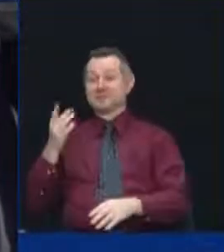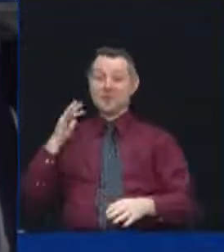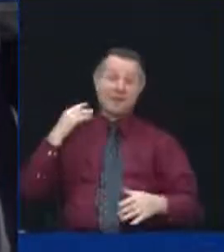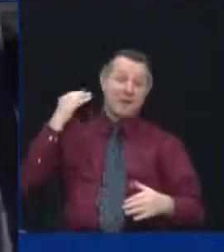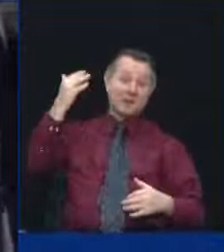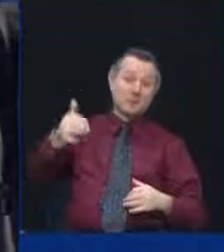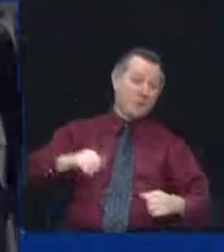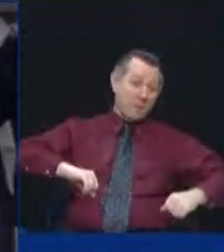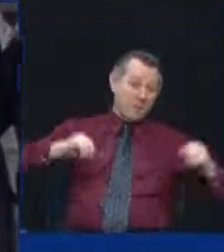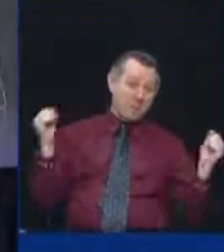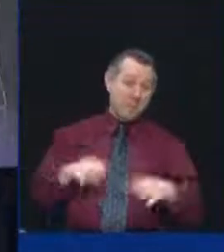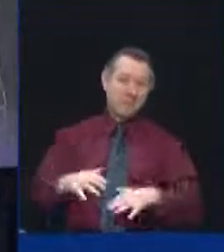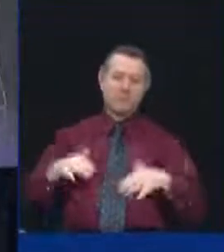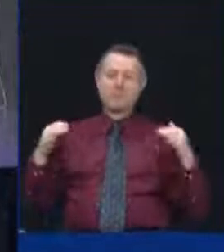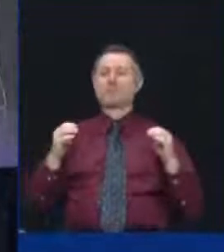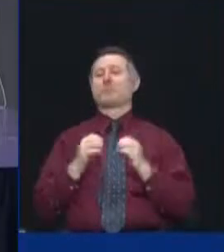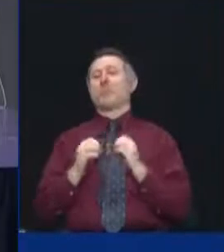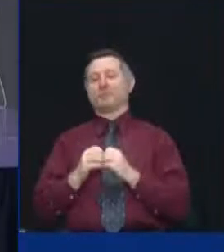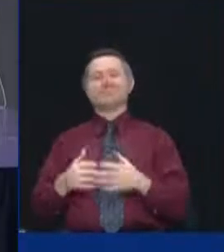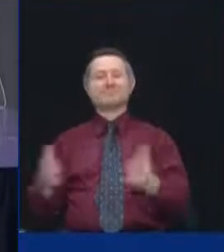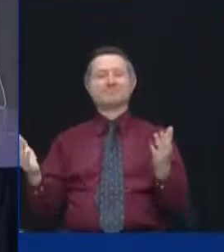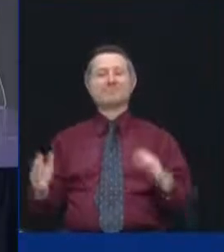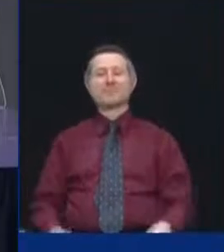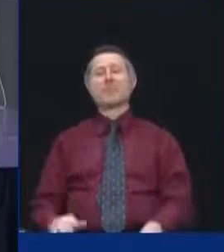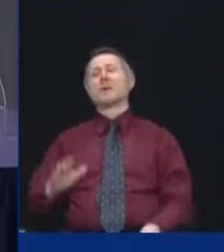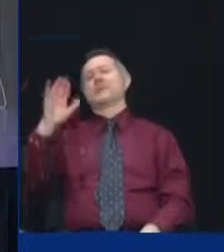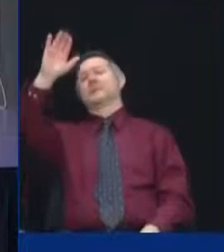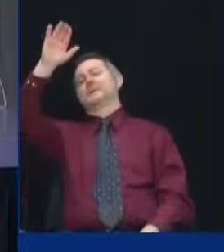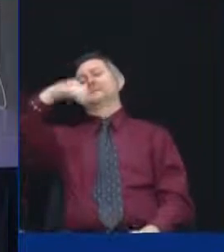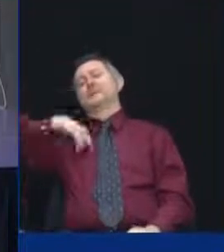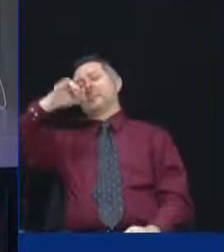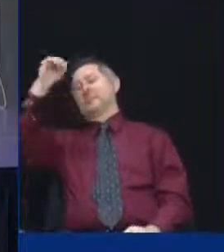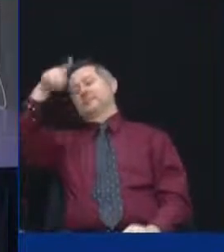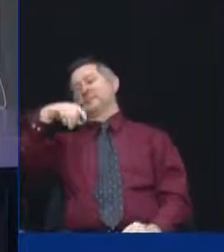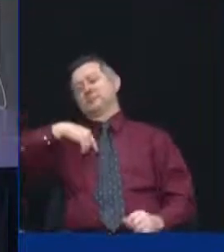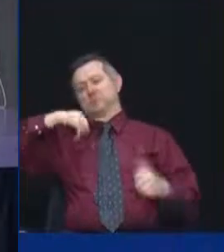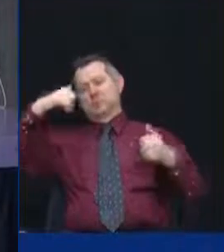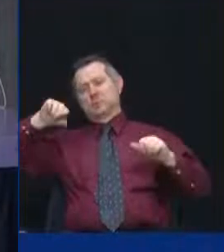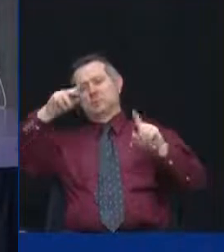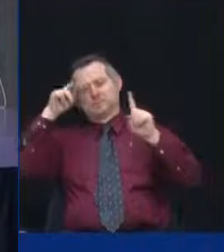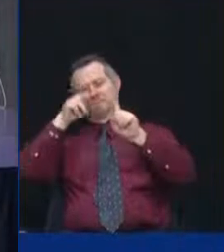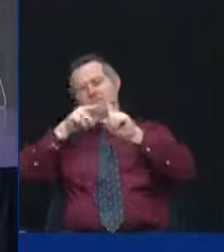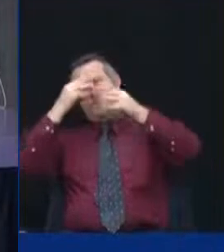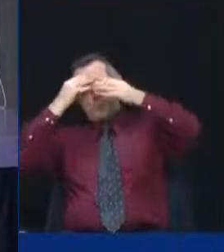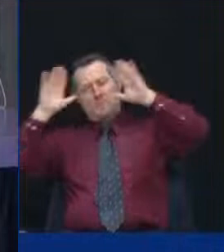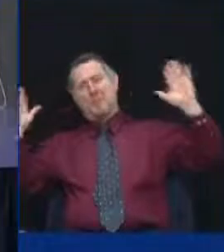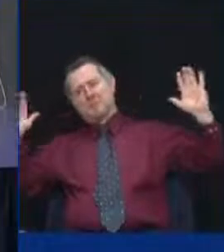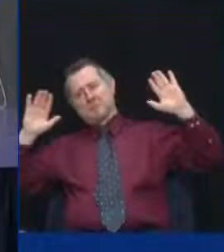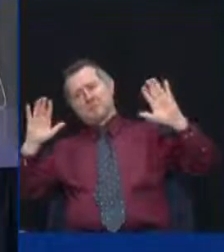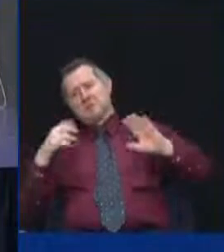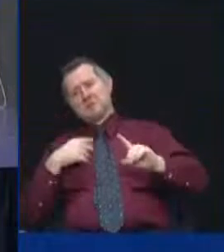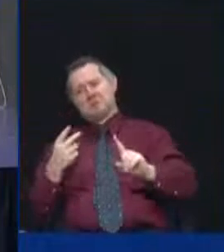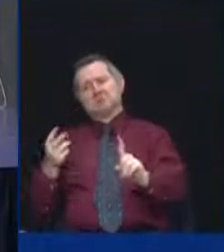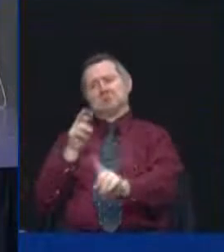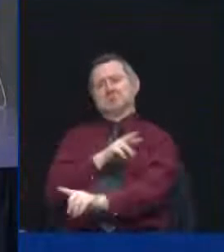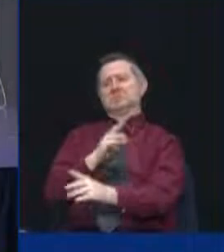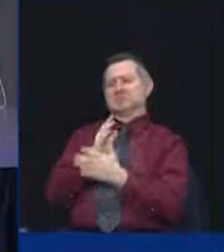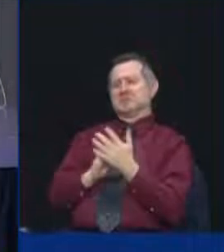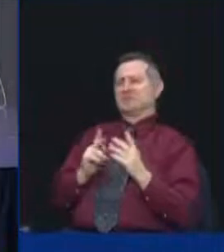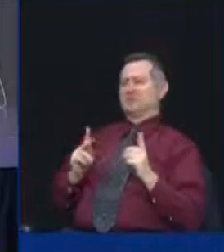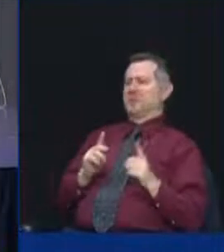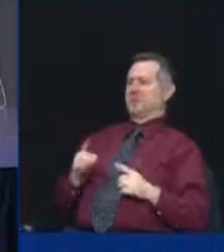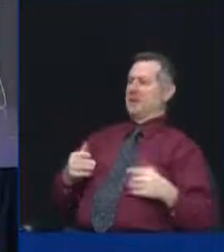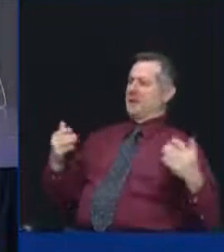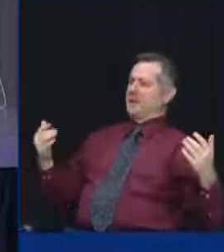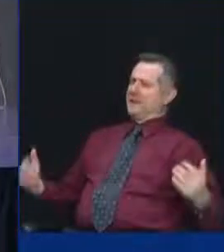safer. I swear I'm saying this as open-mindedly as I can, but can you see how someone might, as has